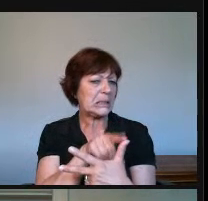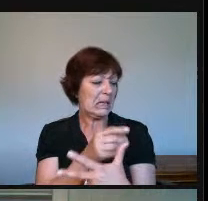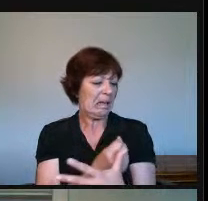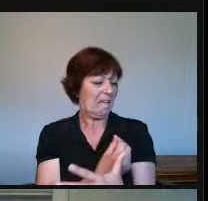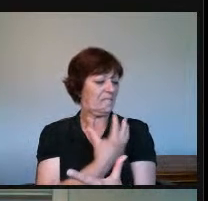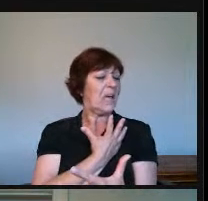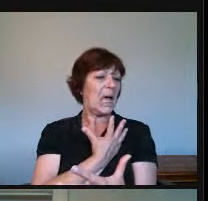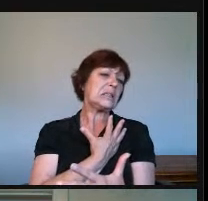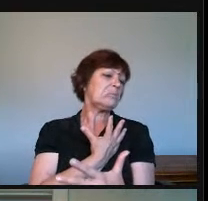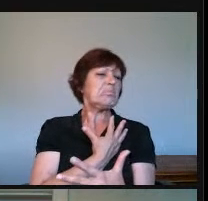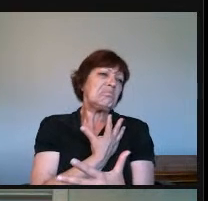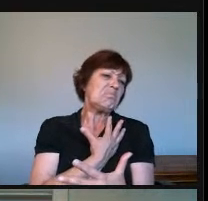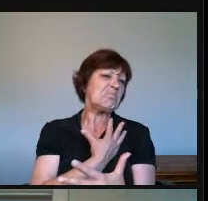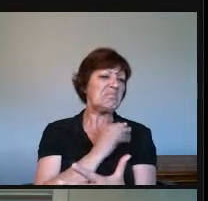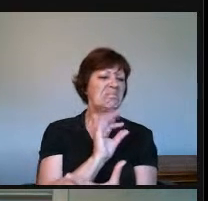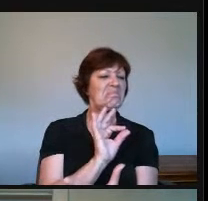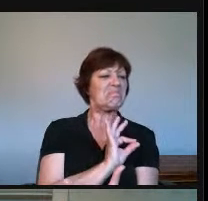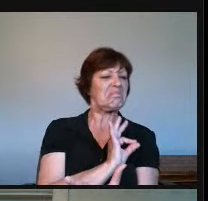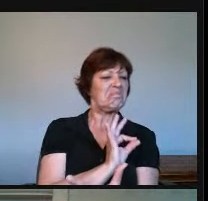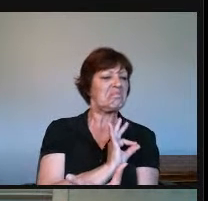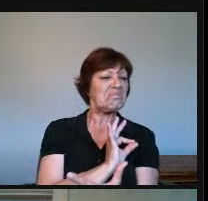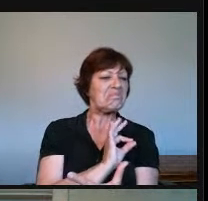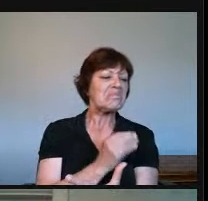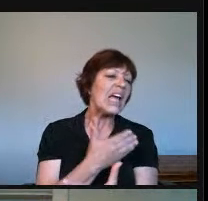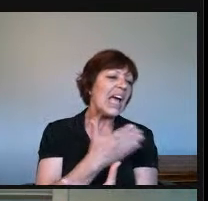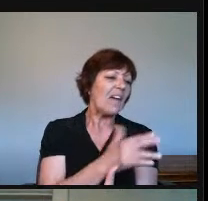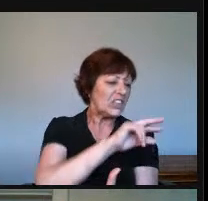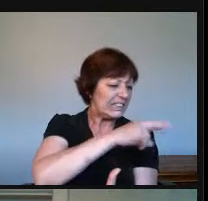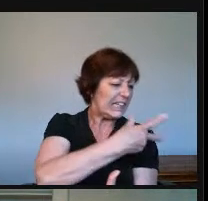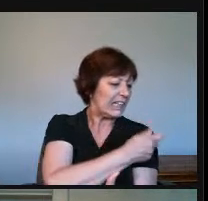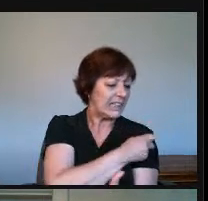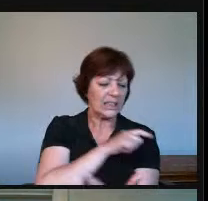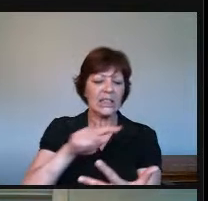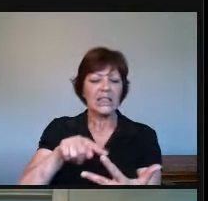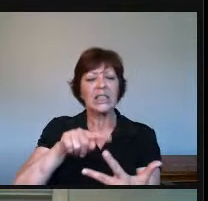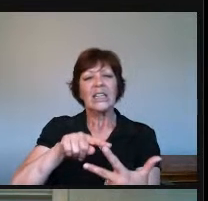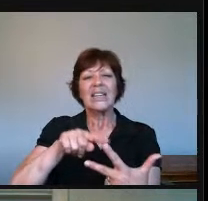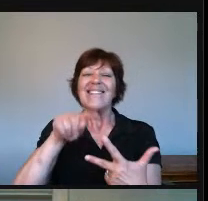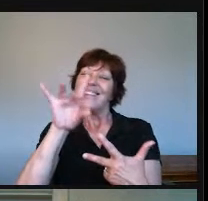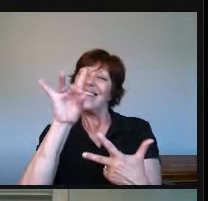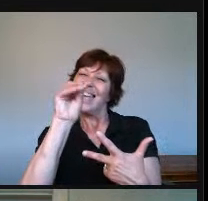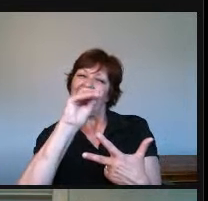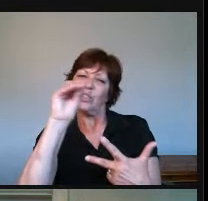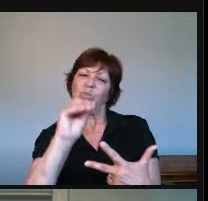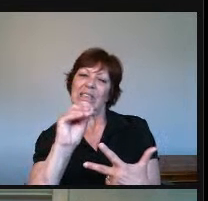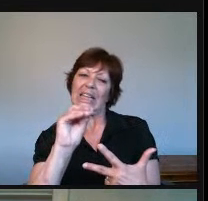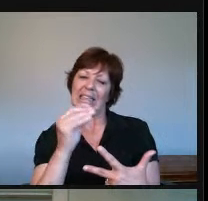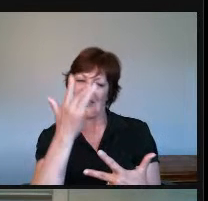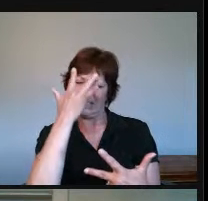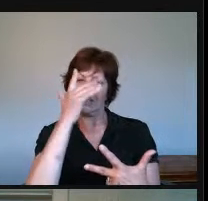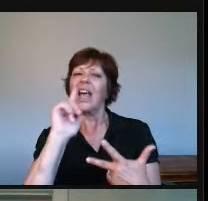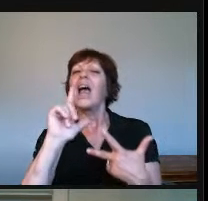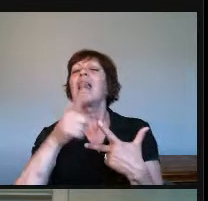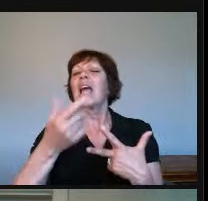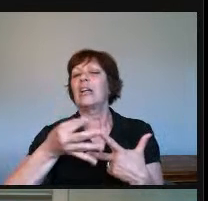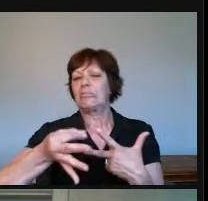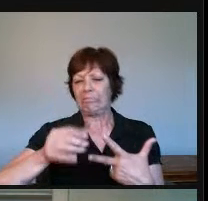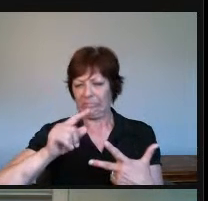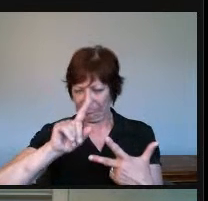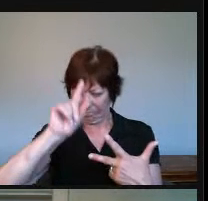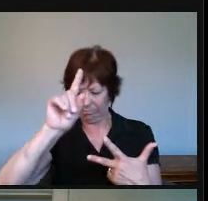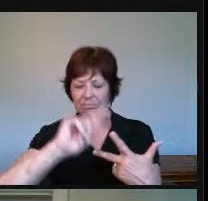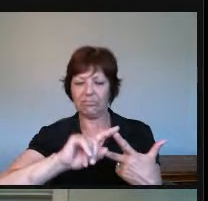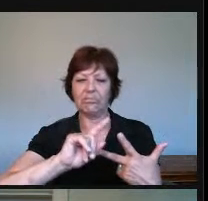effects, particularly after a second dose, and Moderna runs more in the 80s. And we will come back to that as well. And I'll be